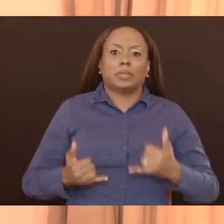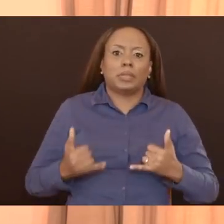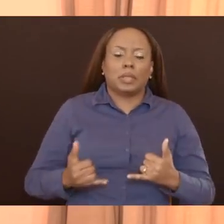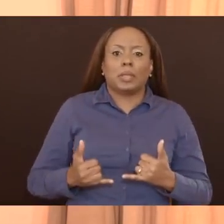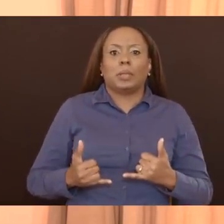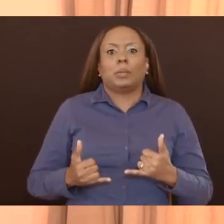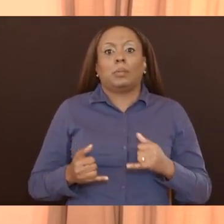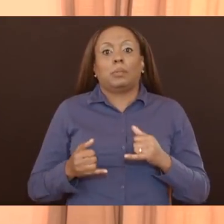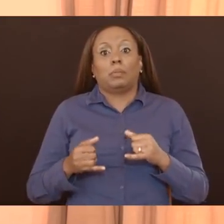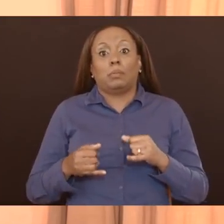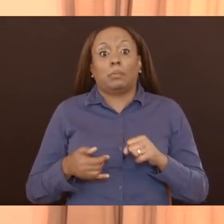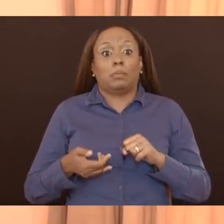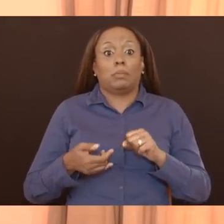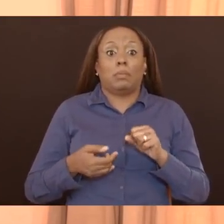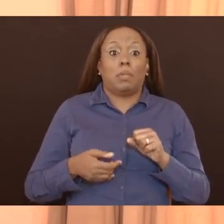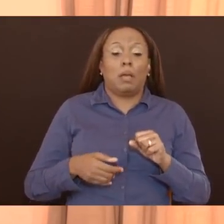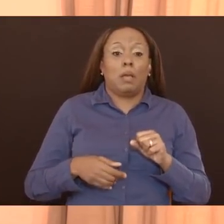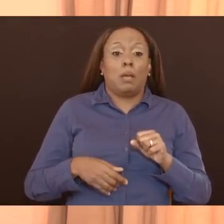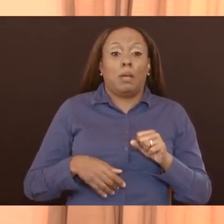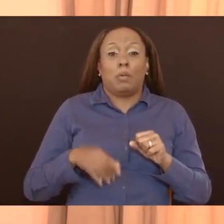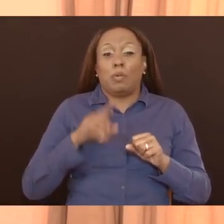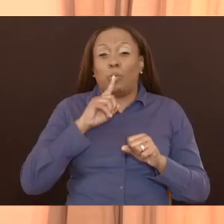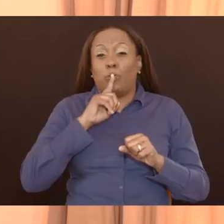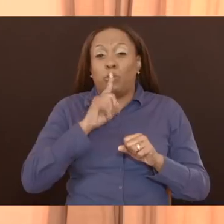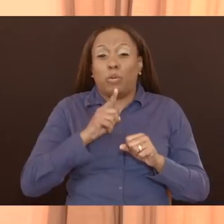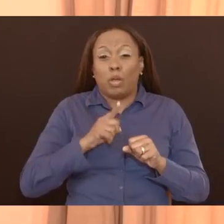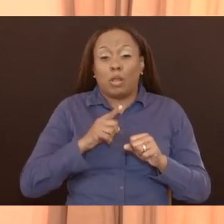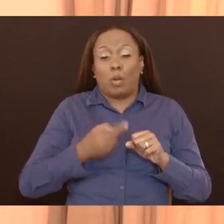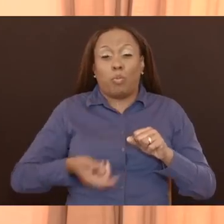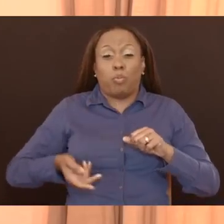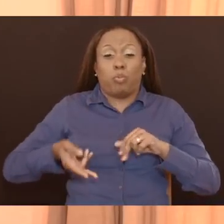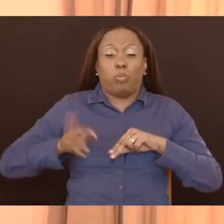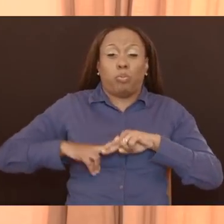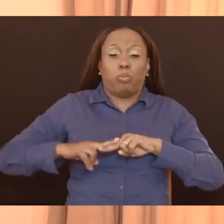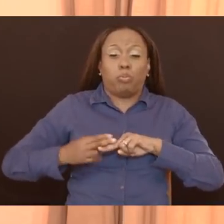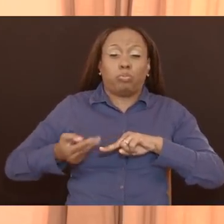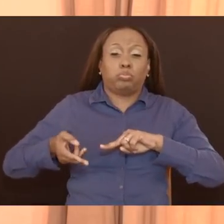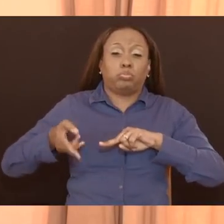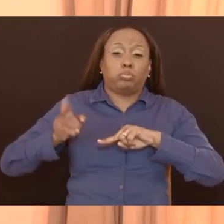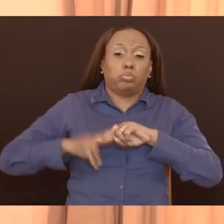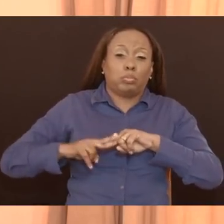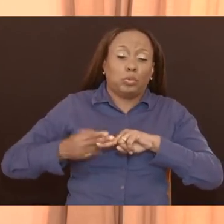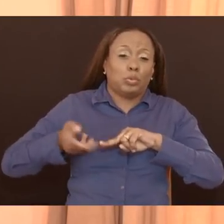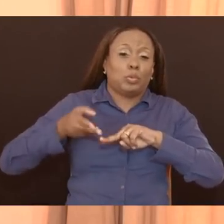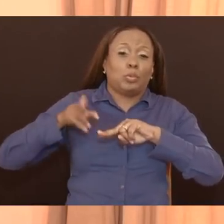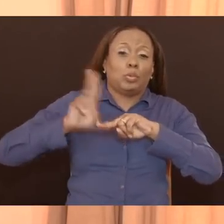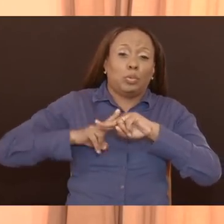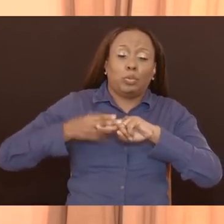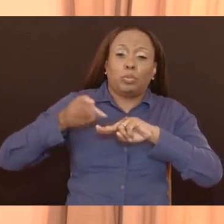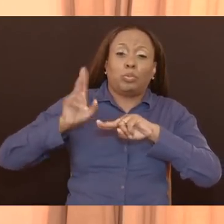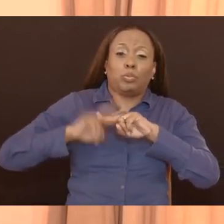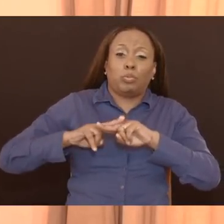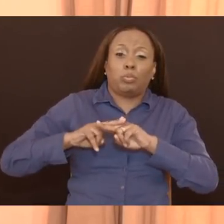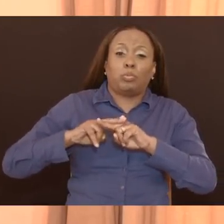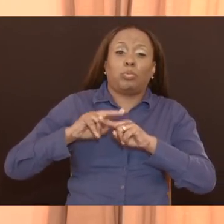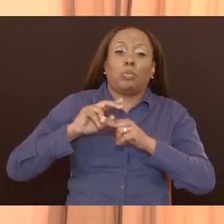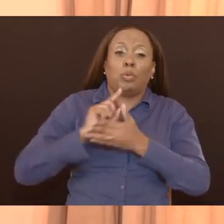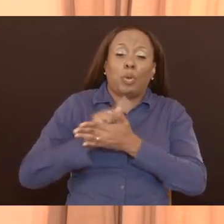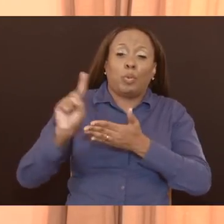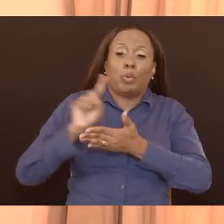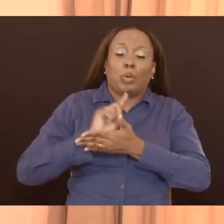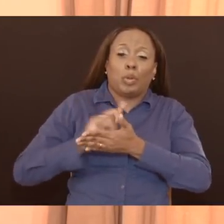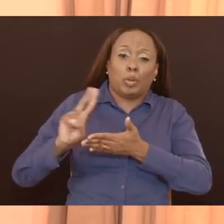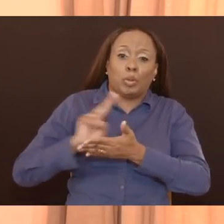the cases that we've been experiencing over the last several days, and in some, and I would say even a few weeks, we have